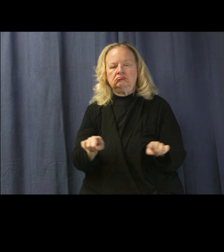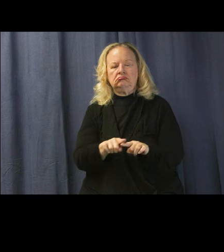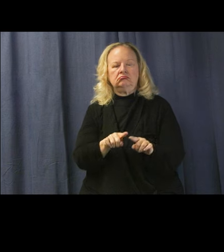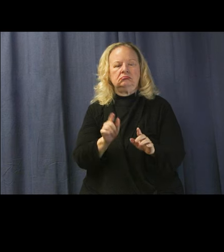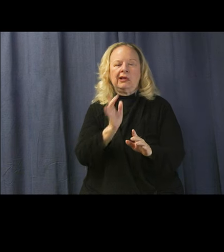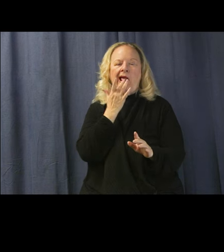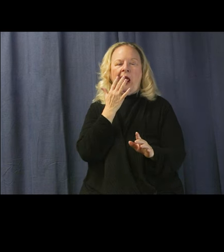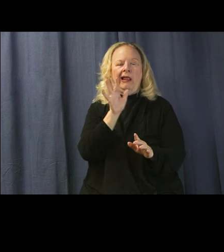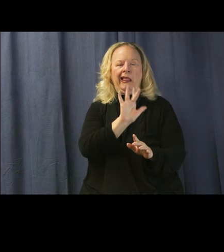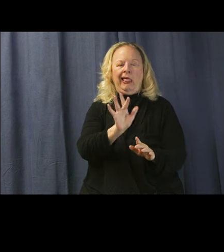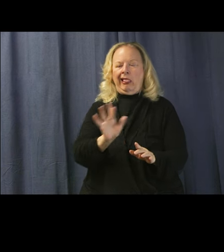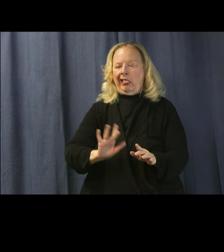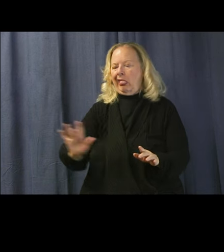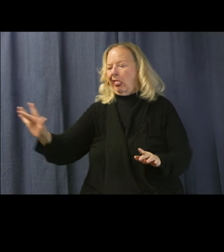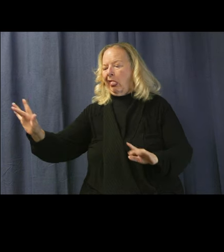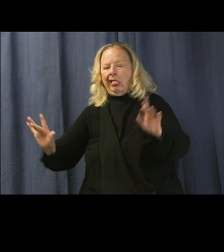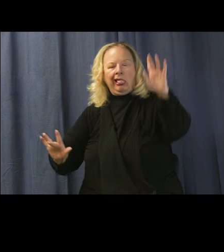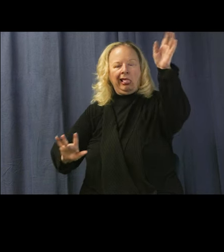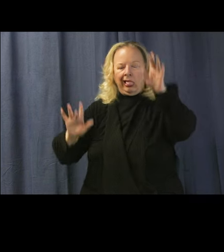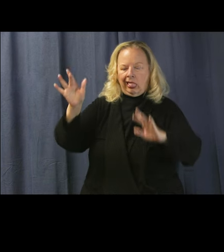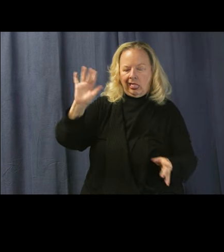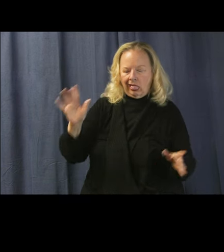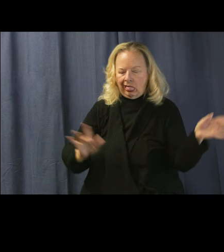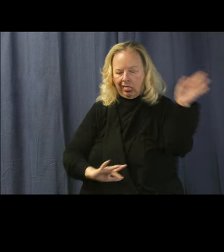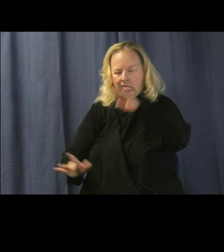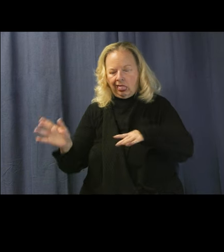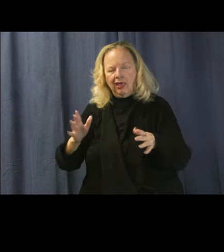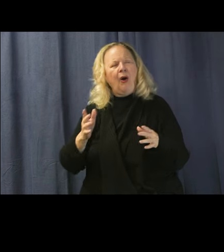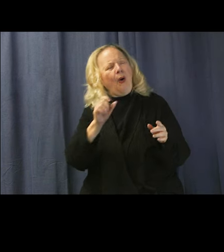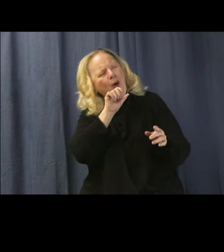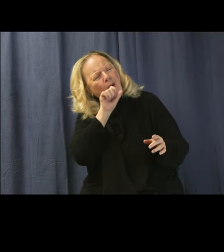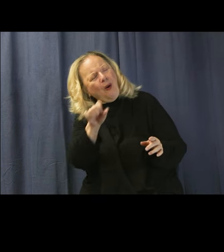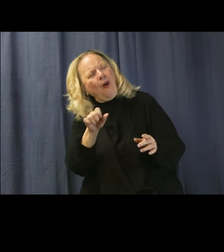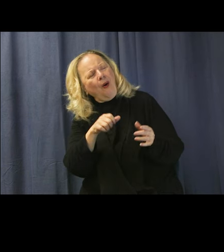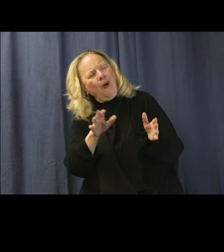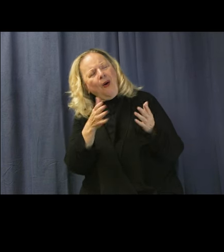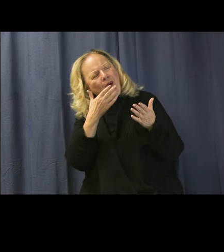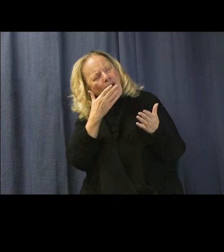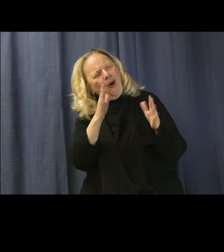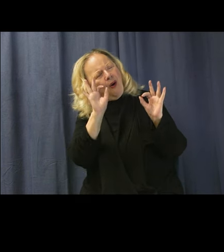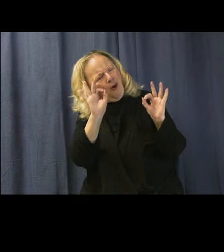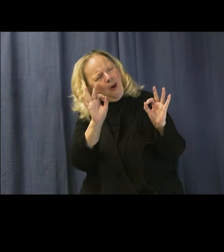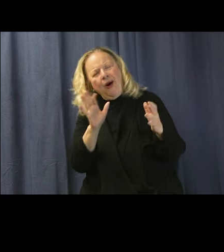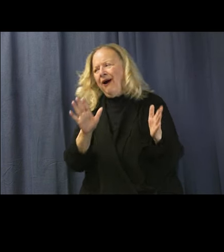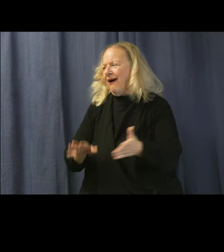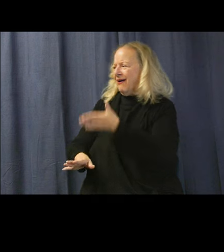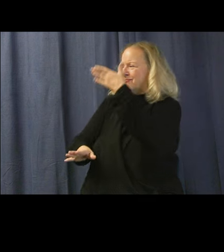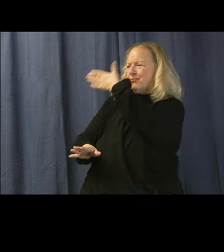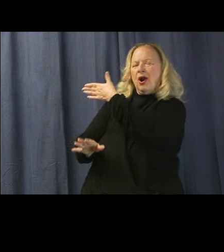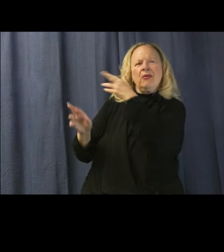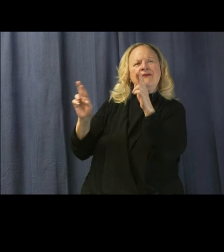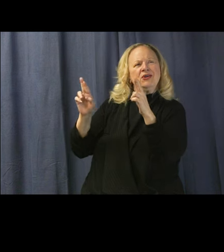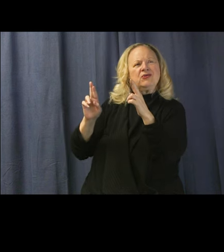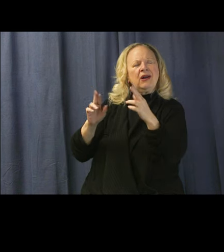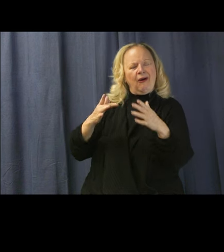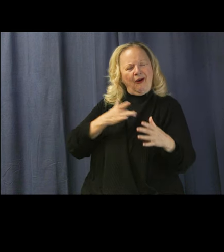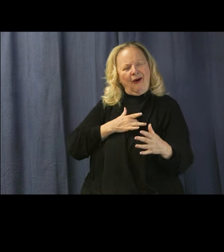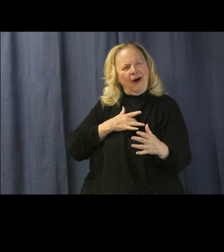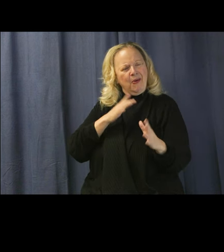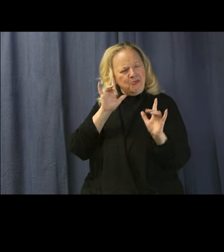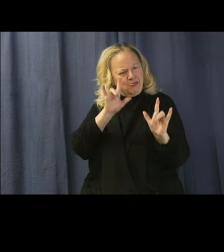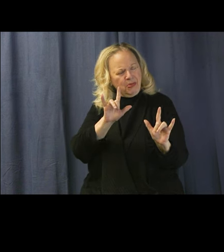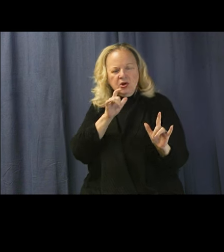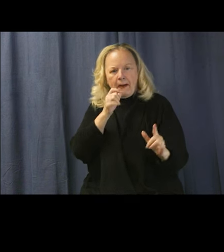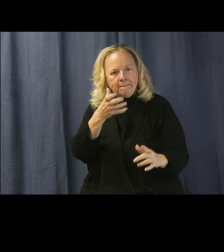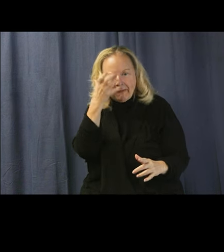outside the lines and everything else, but you tell them how much you love it and you stick it on the refrigerator for everybody to see. It's all about the heart.